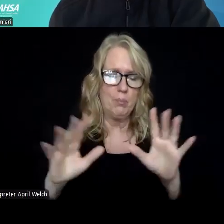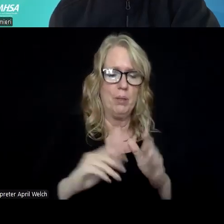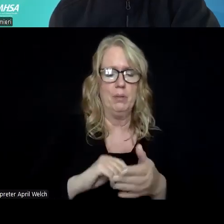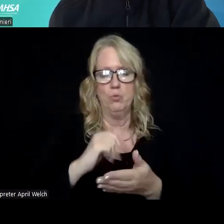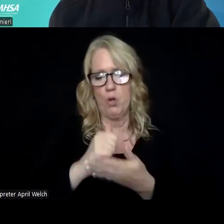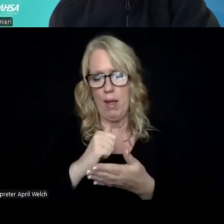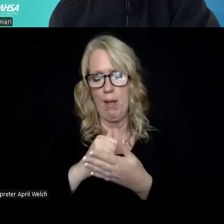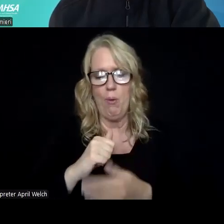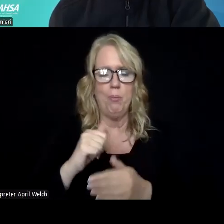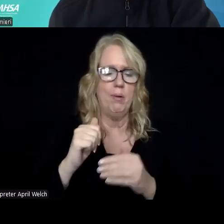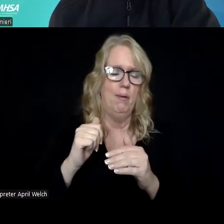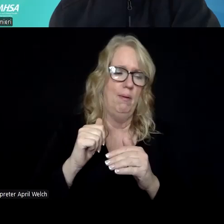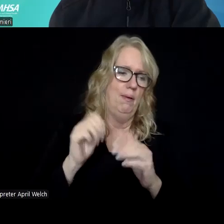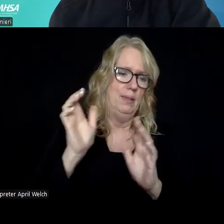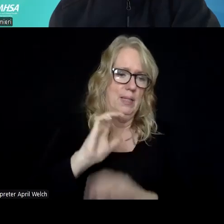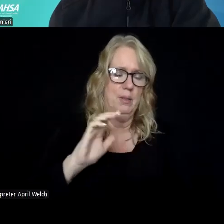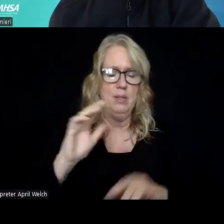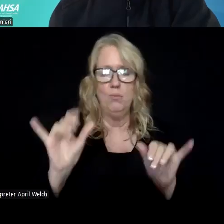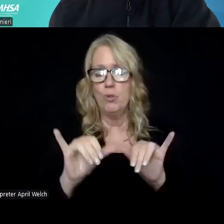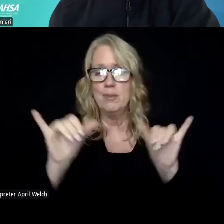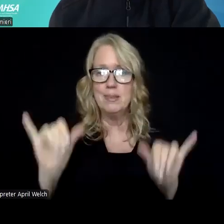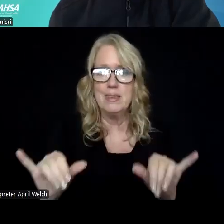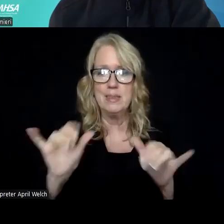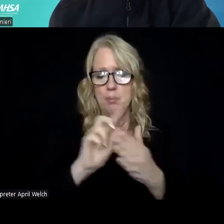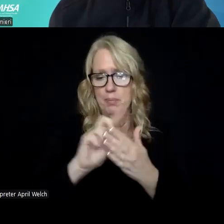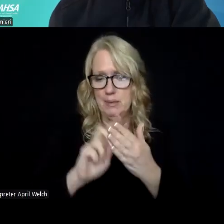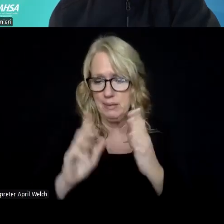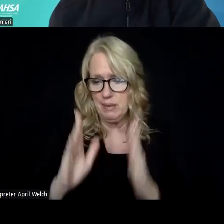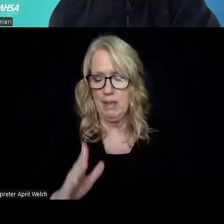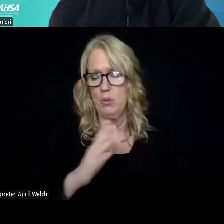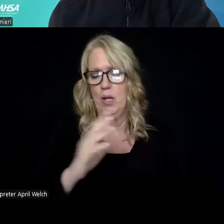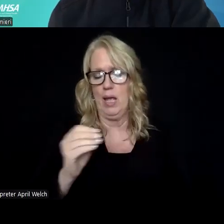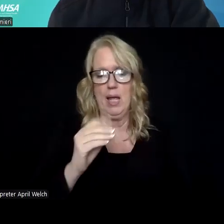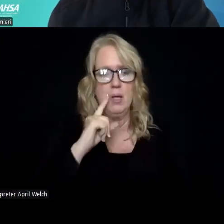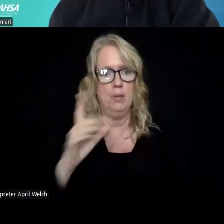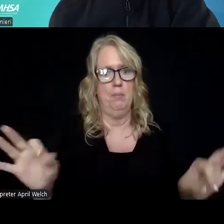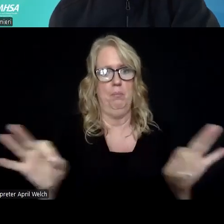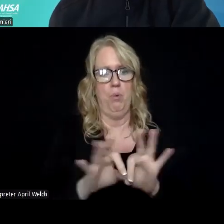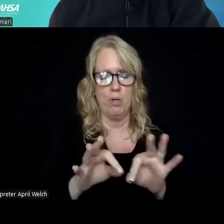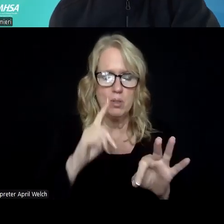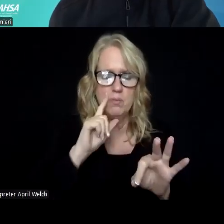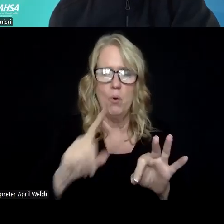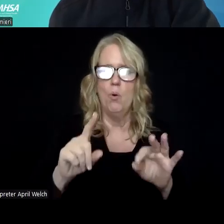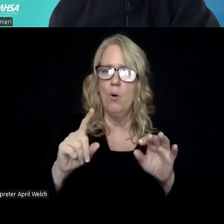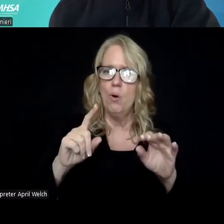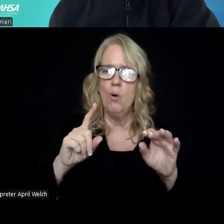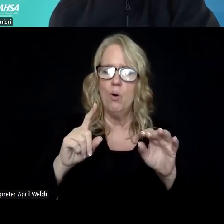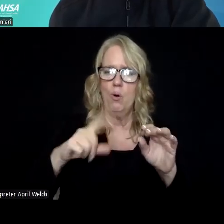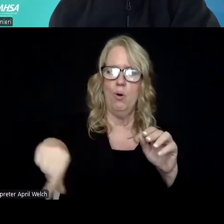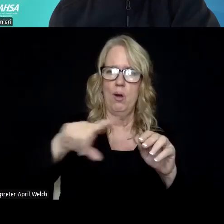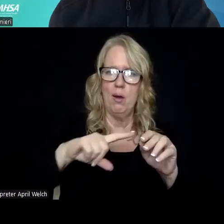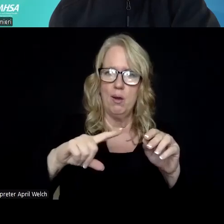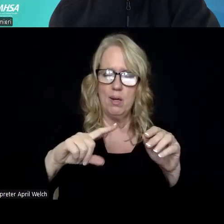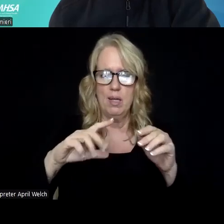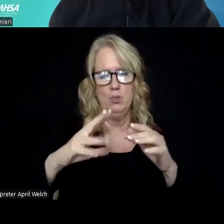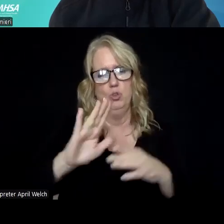seekers, for system designers, and also importantly for payers to have more of a